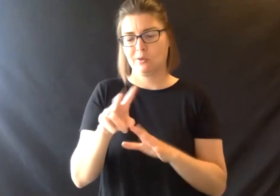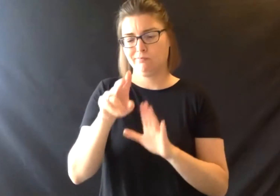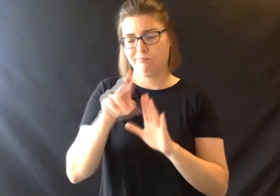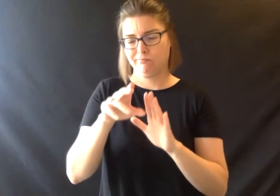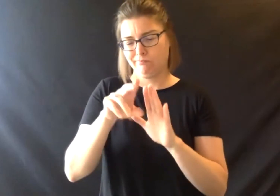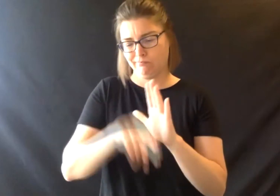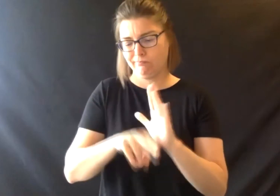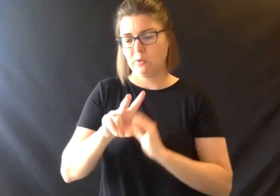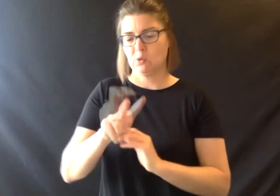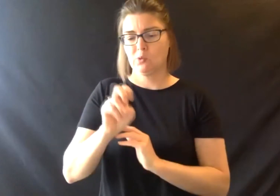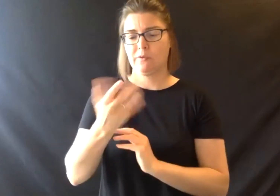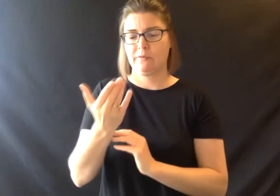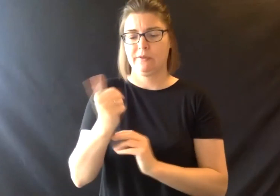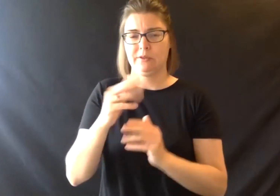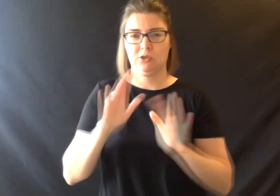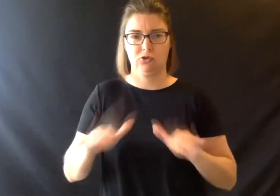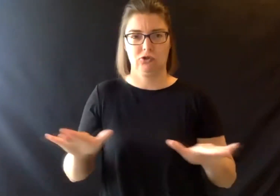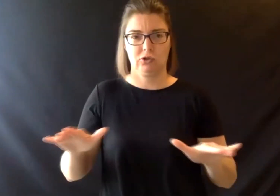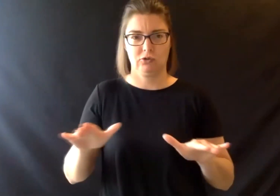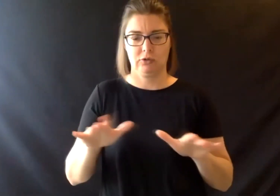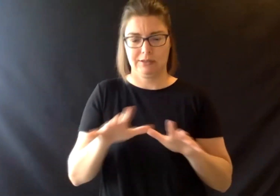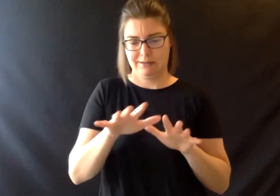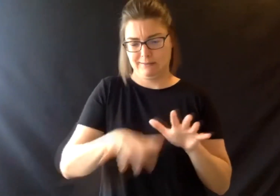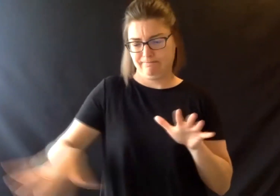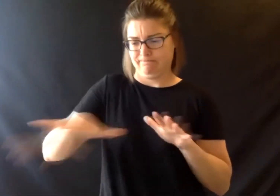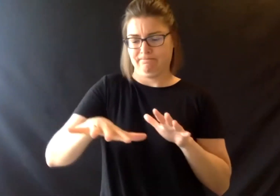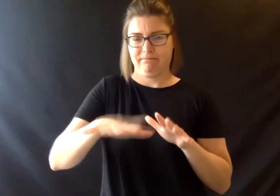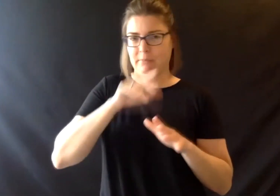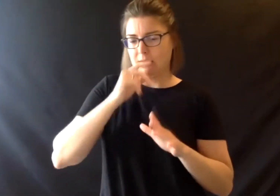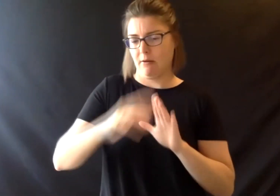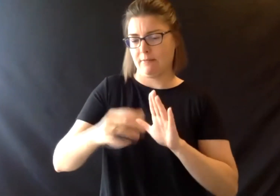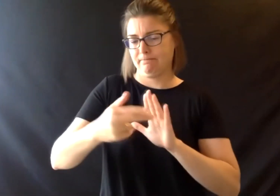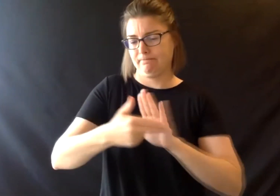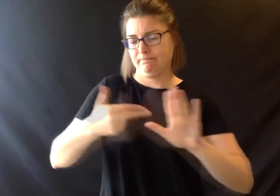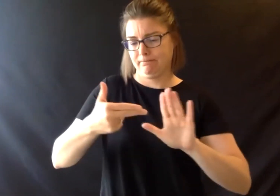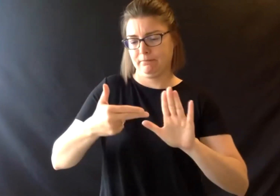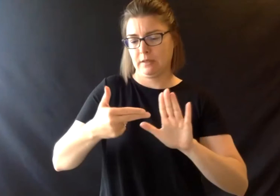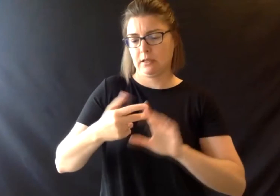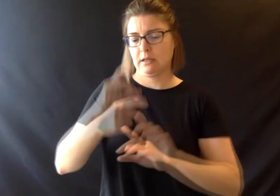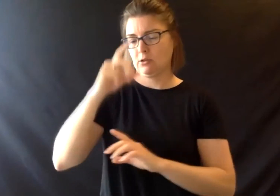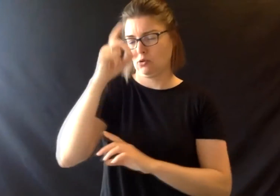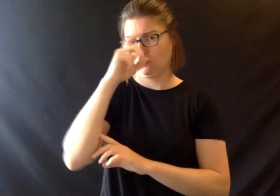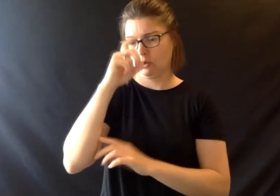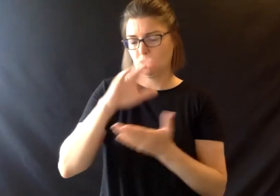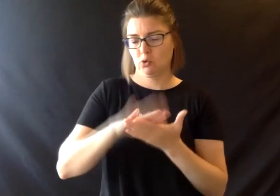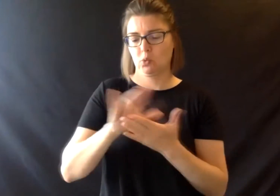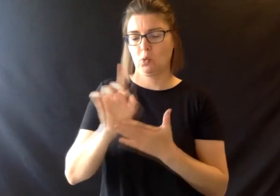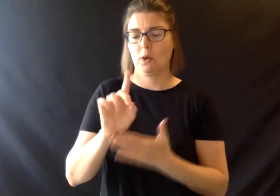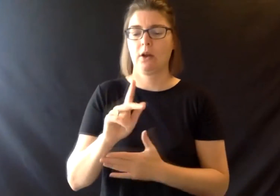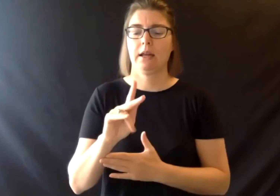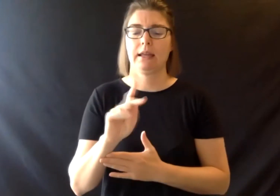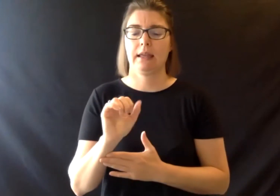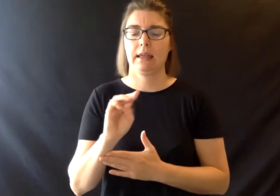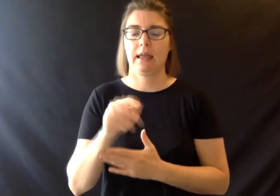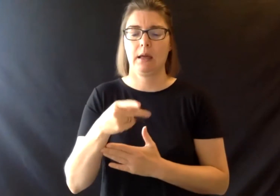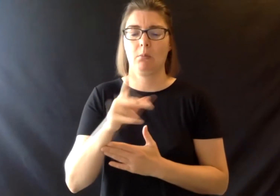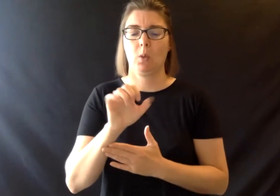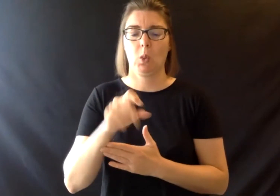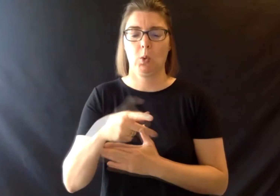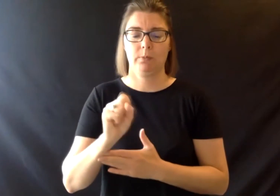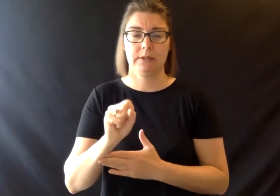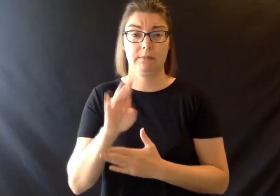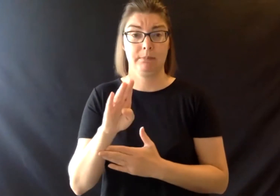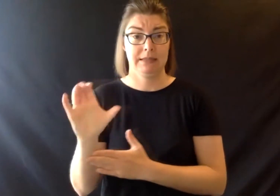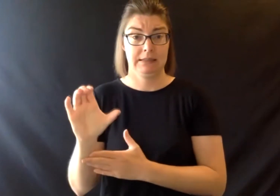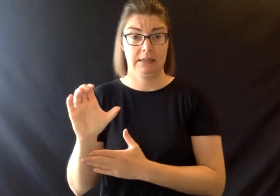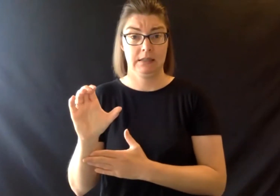215 children in the unmarked mass grave in the former residential school in Kamloops, BC. To this end, and before